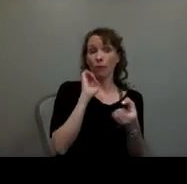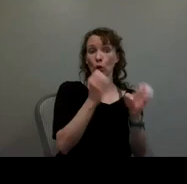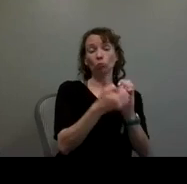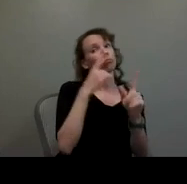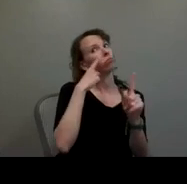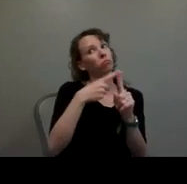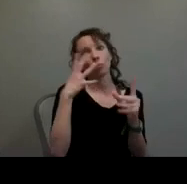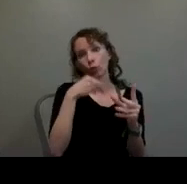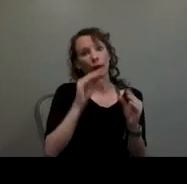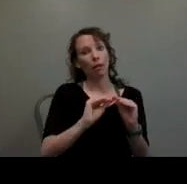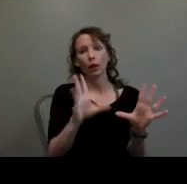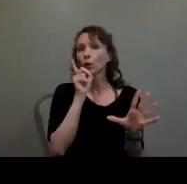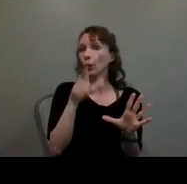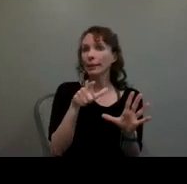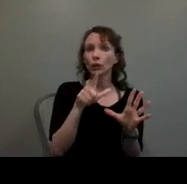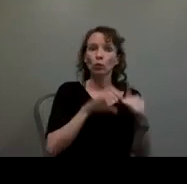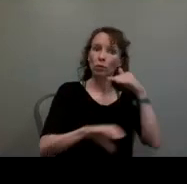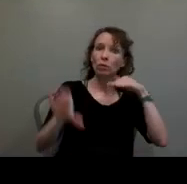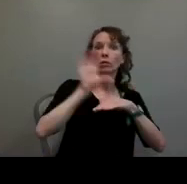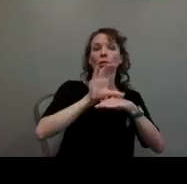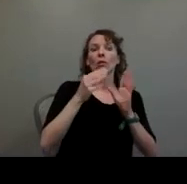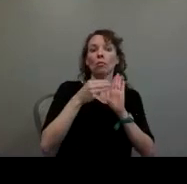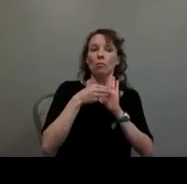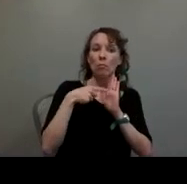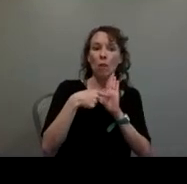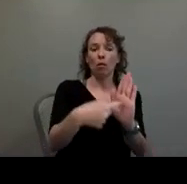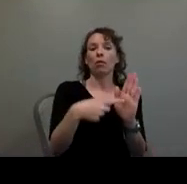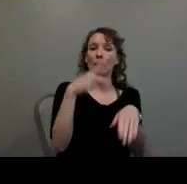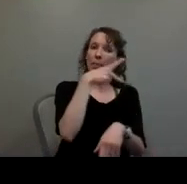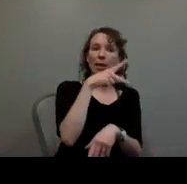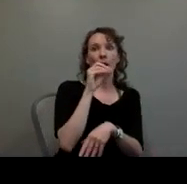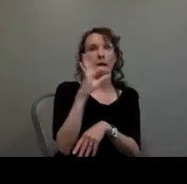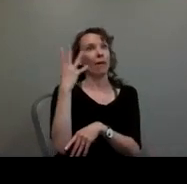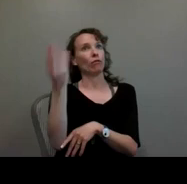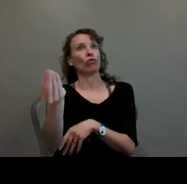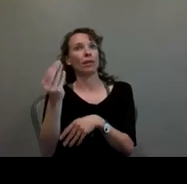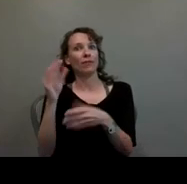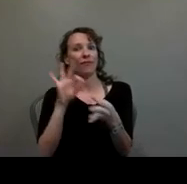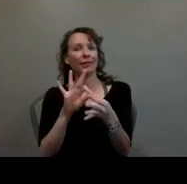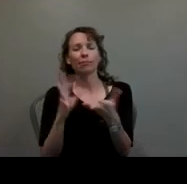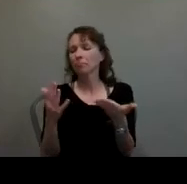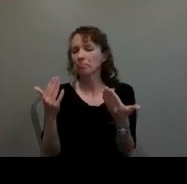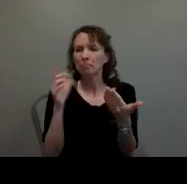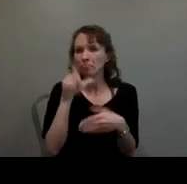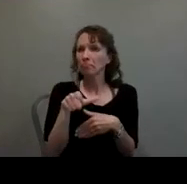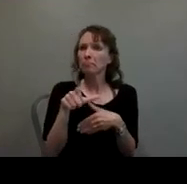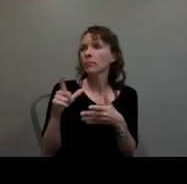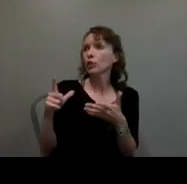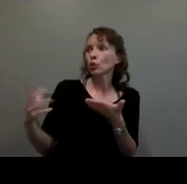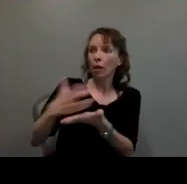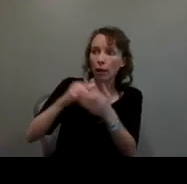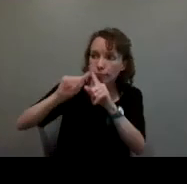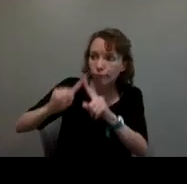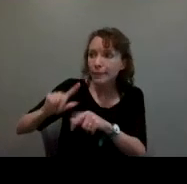to explicitly model, P of extrinsic fitness. Like, you don't need to collect a bunch of task-specific data and train